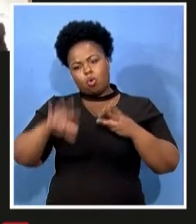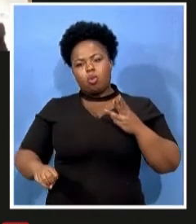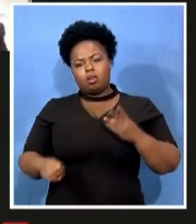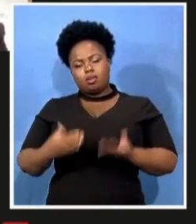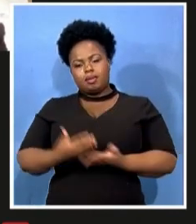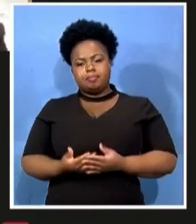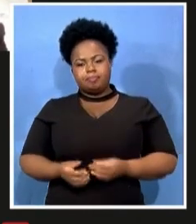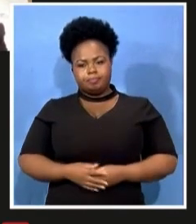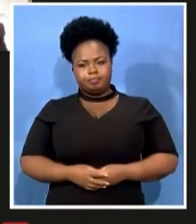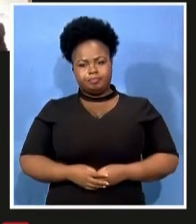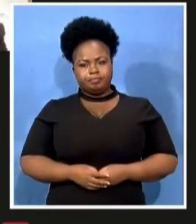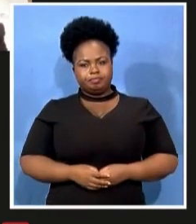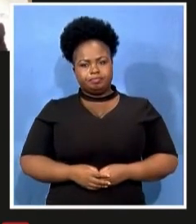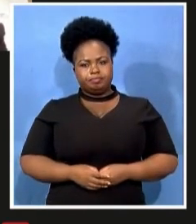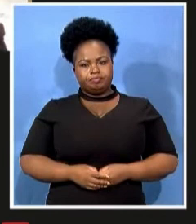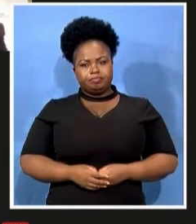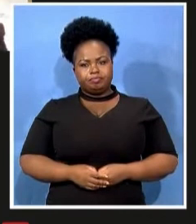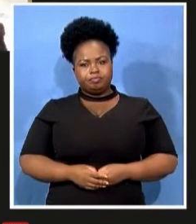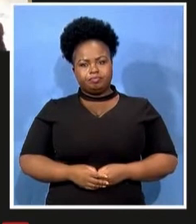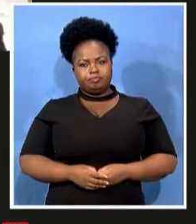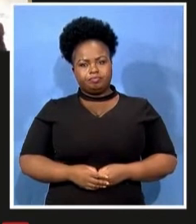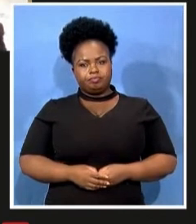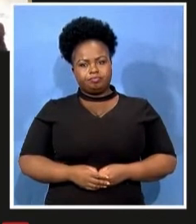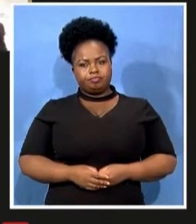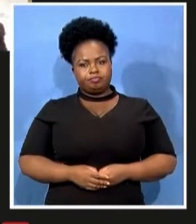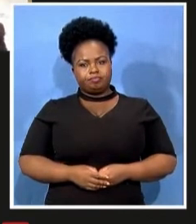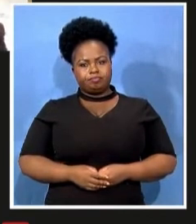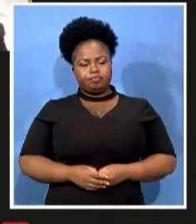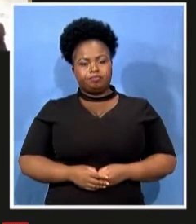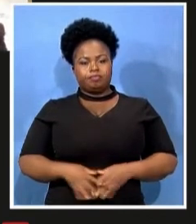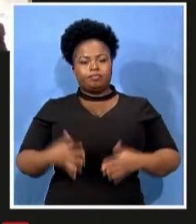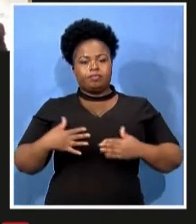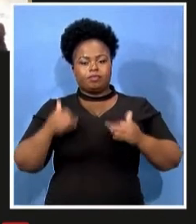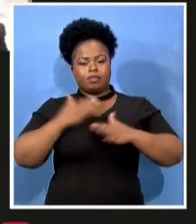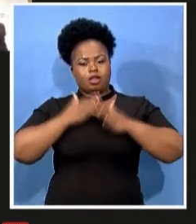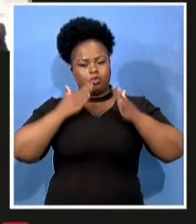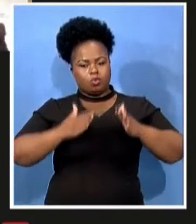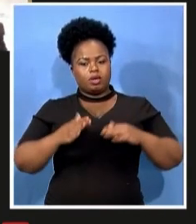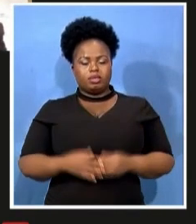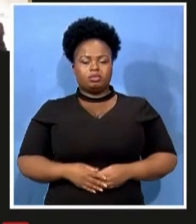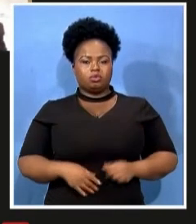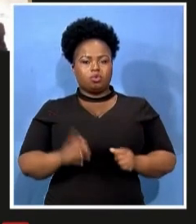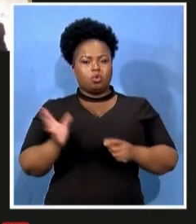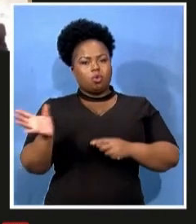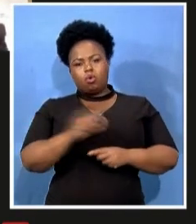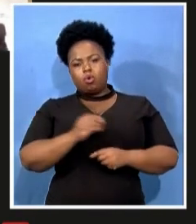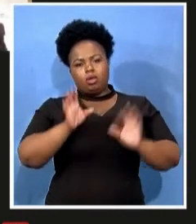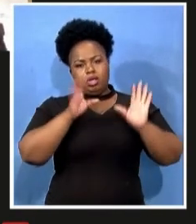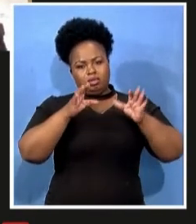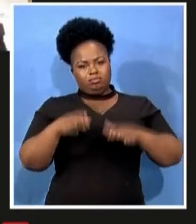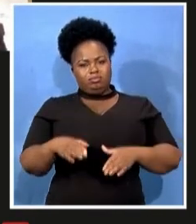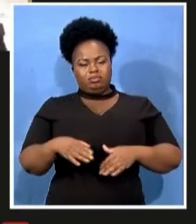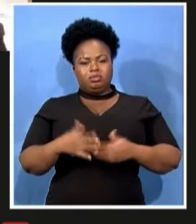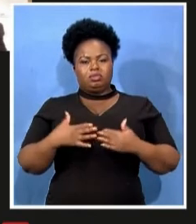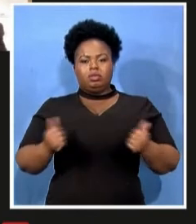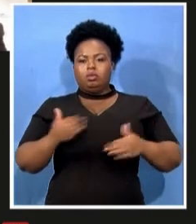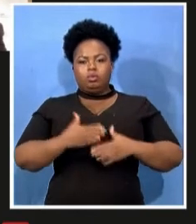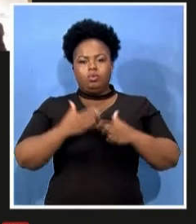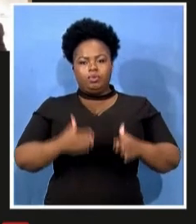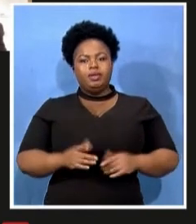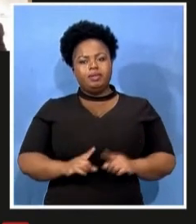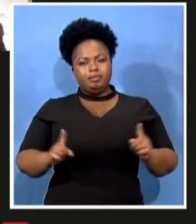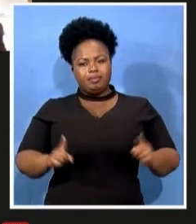when we talk about health workers, basically all the categories of health workers, even though they are seemingly categorized here, but they will all be